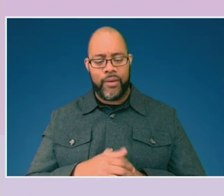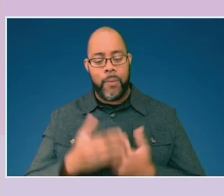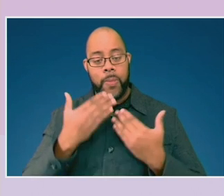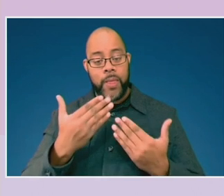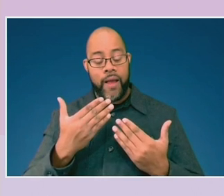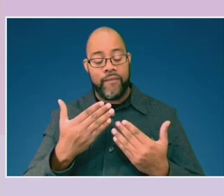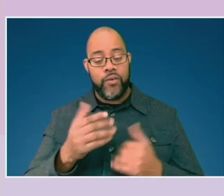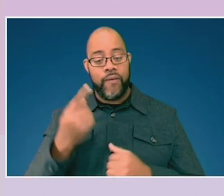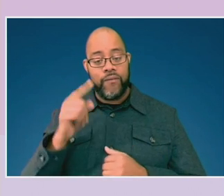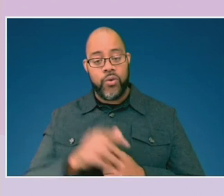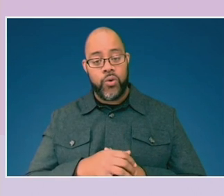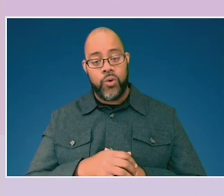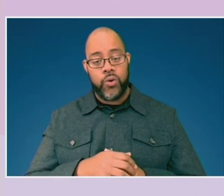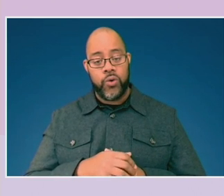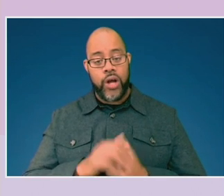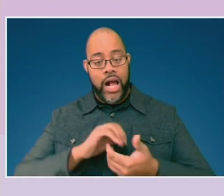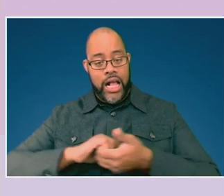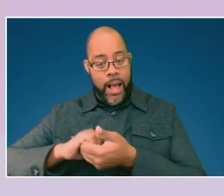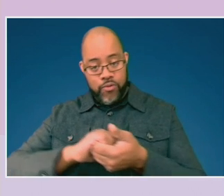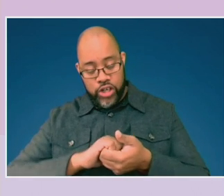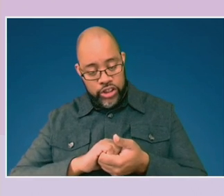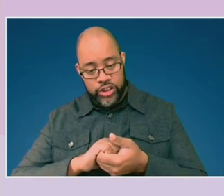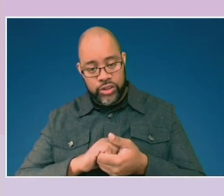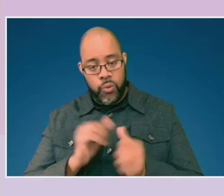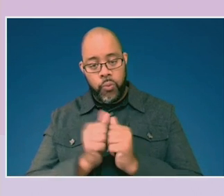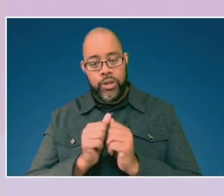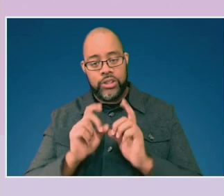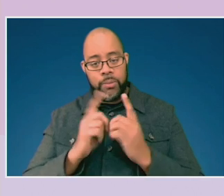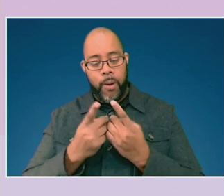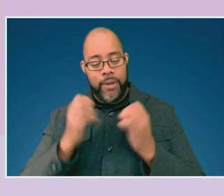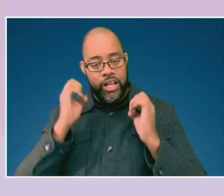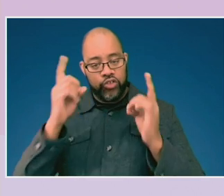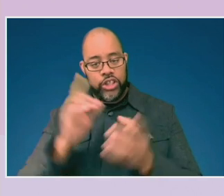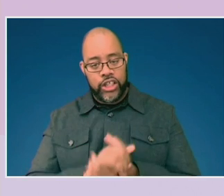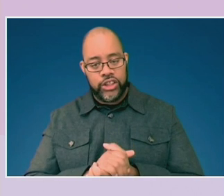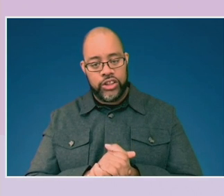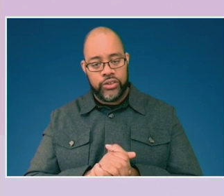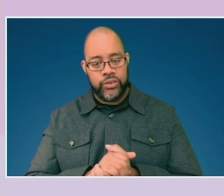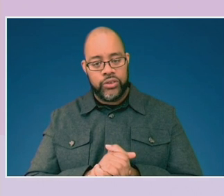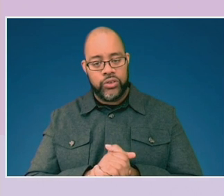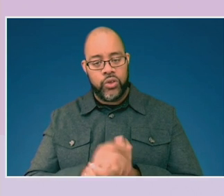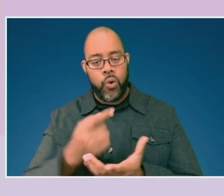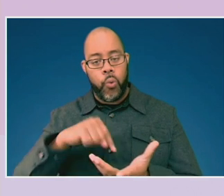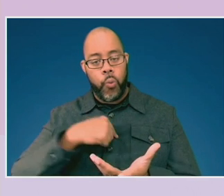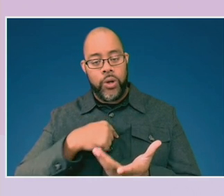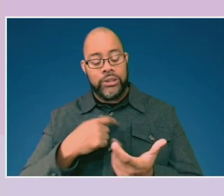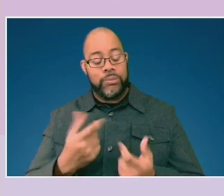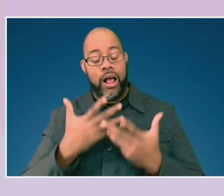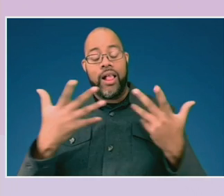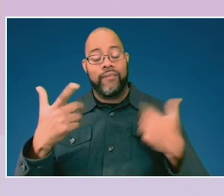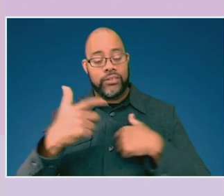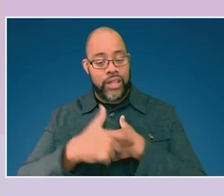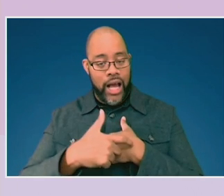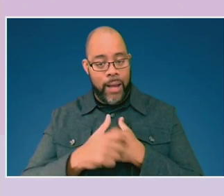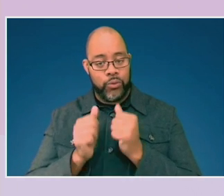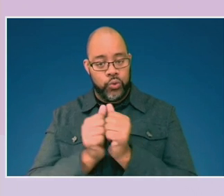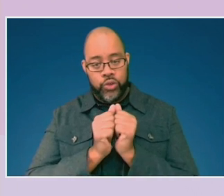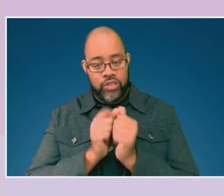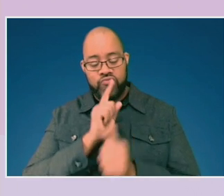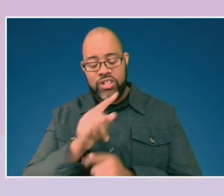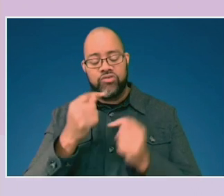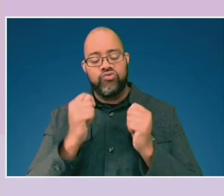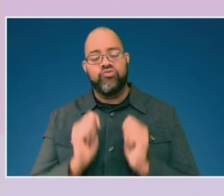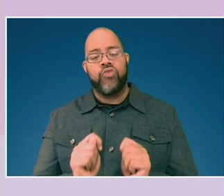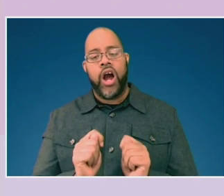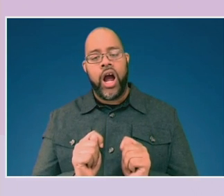the collaboration with the Department of Education. We have been spending a lot of time together really trying to